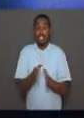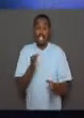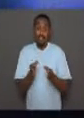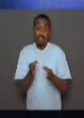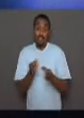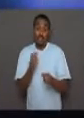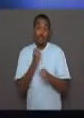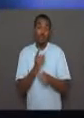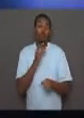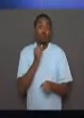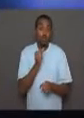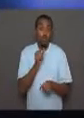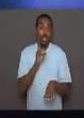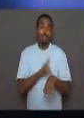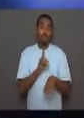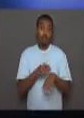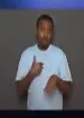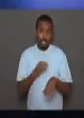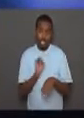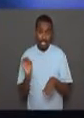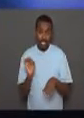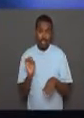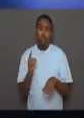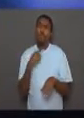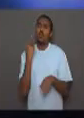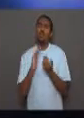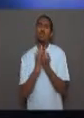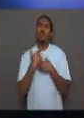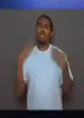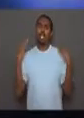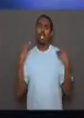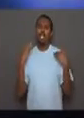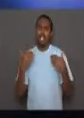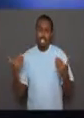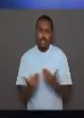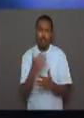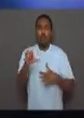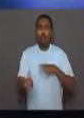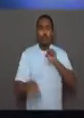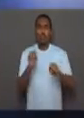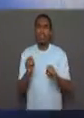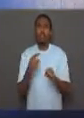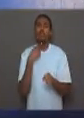we do not have a doctor, who will look after our health in the new colony?"